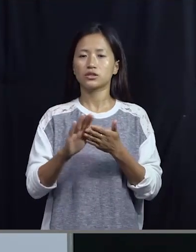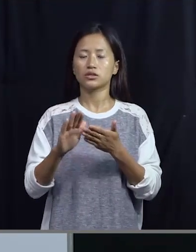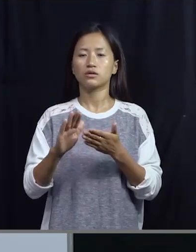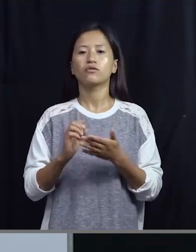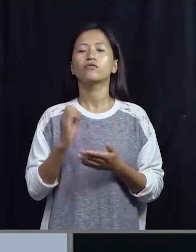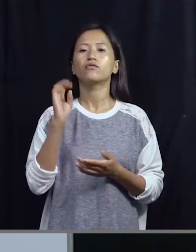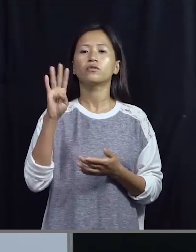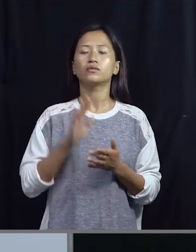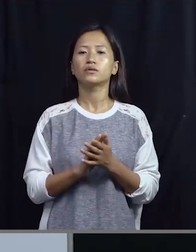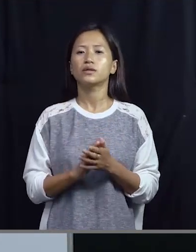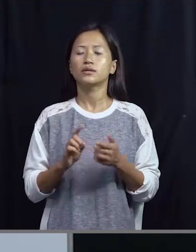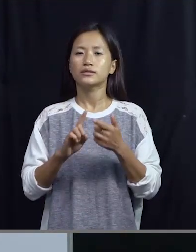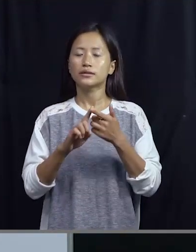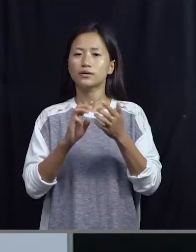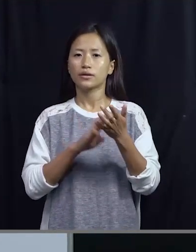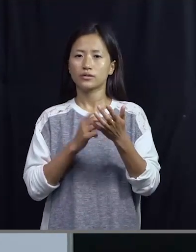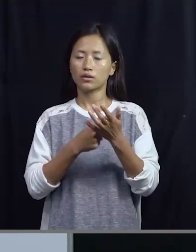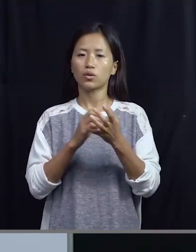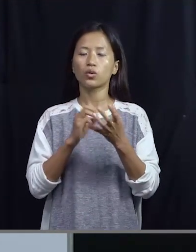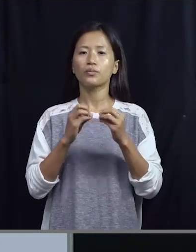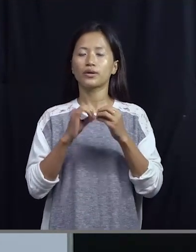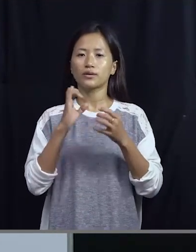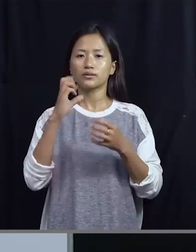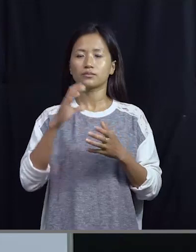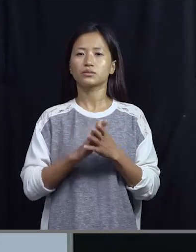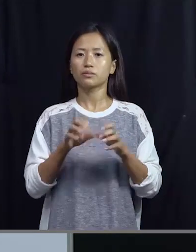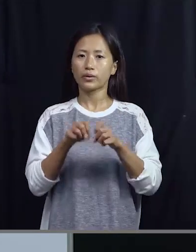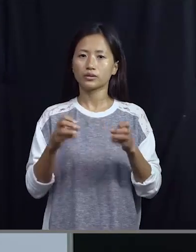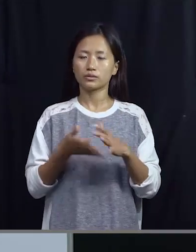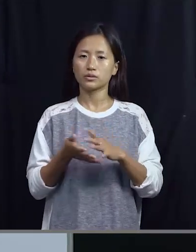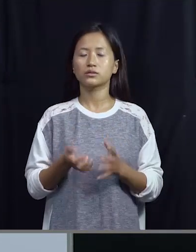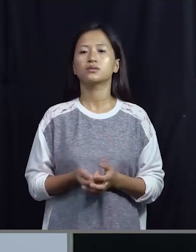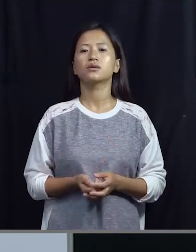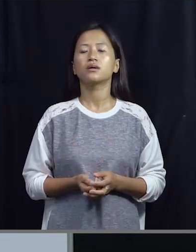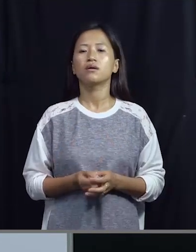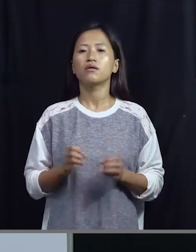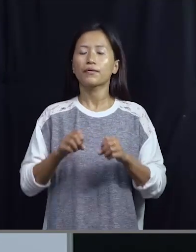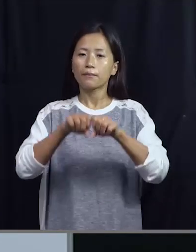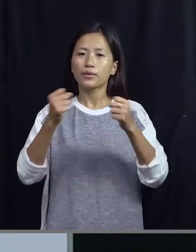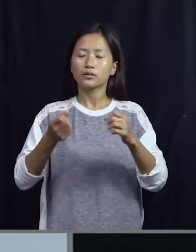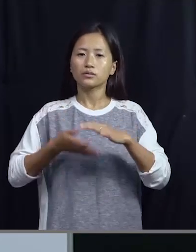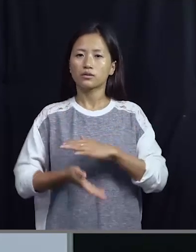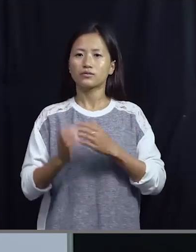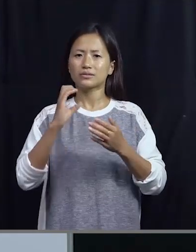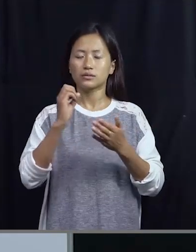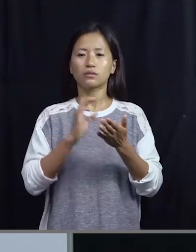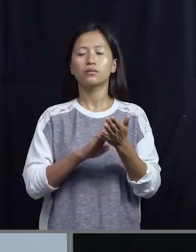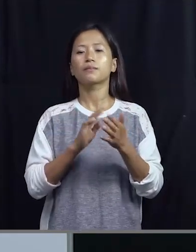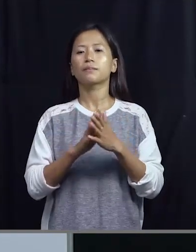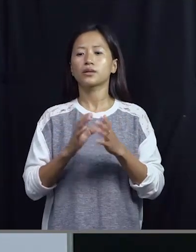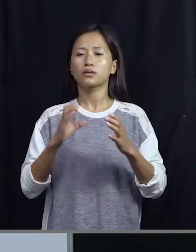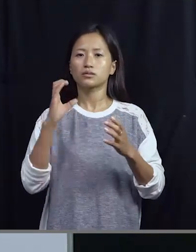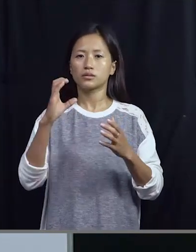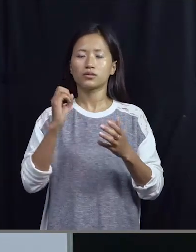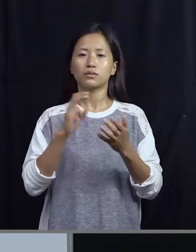you talk about anaerobic, what do you mean by that? Anaerobic breakdown means the breakdown of complex compound